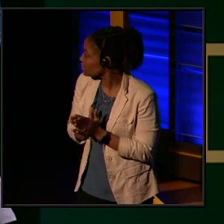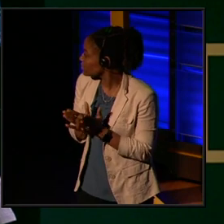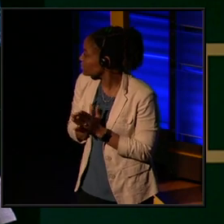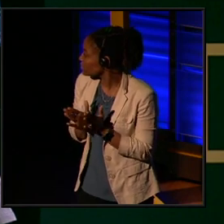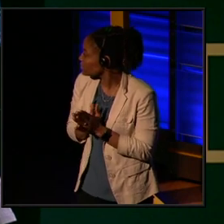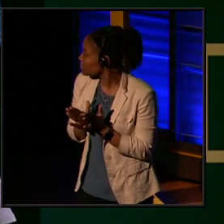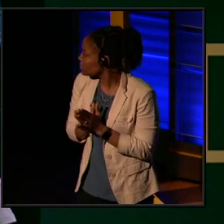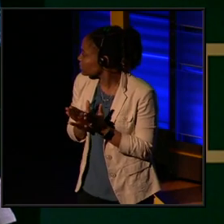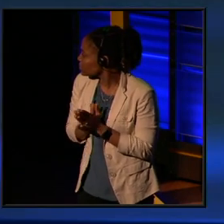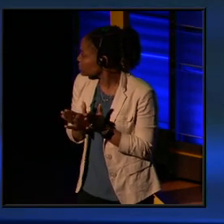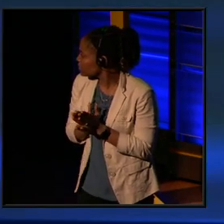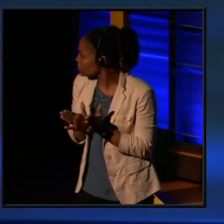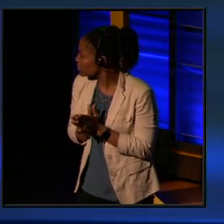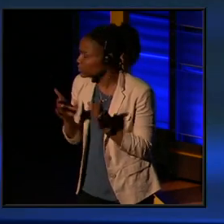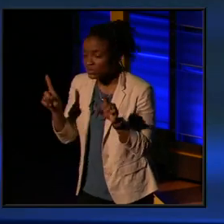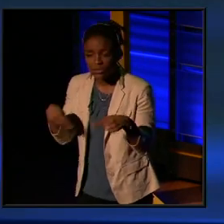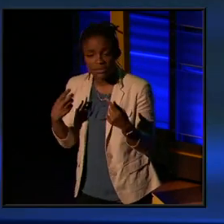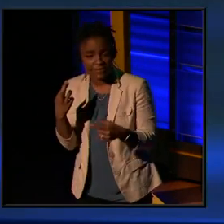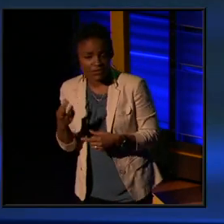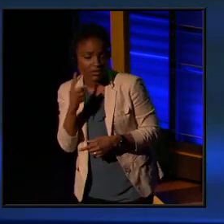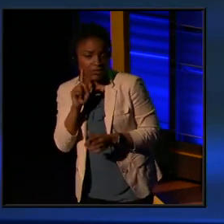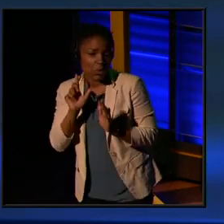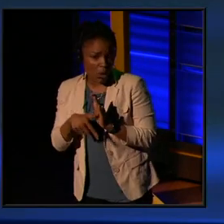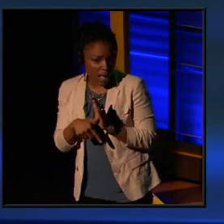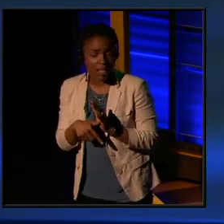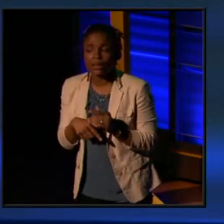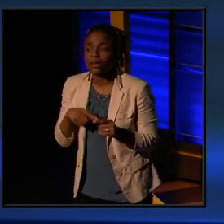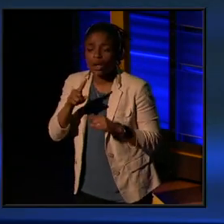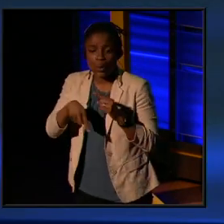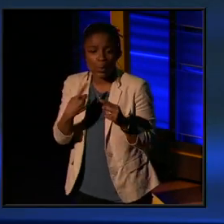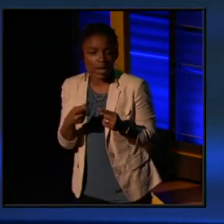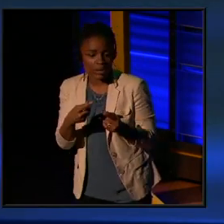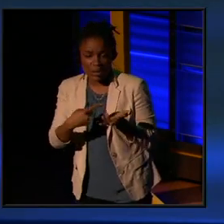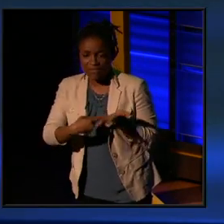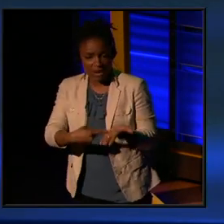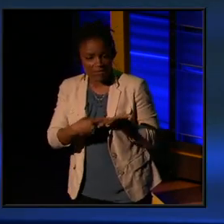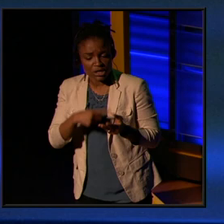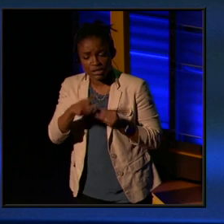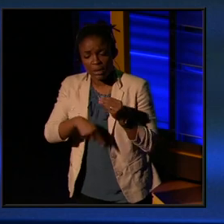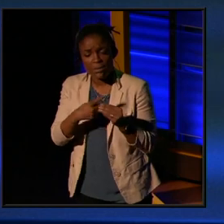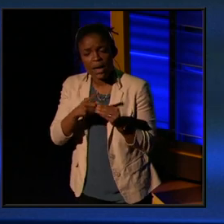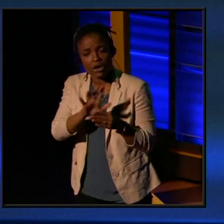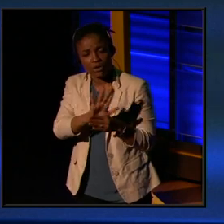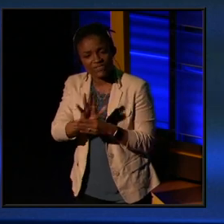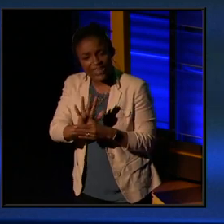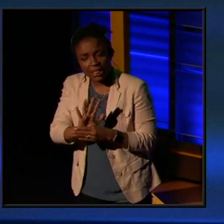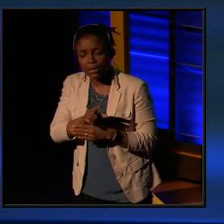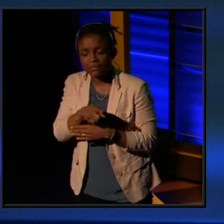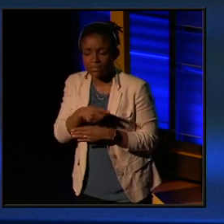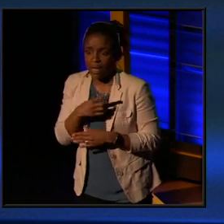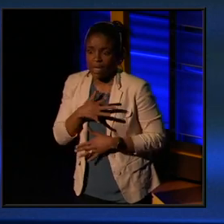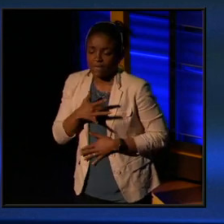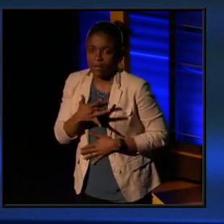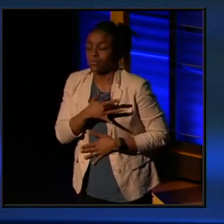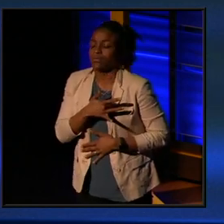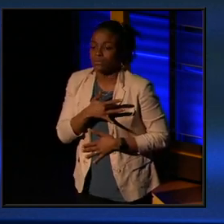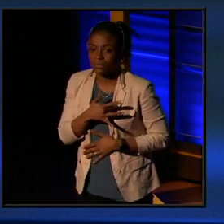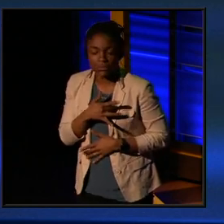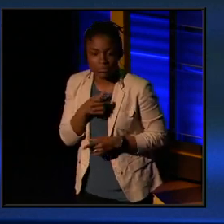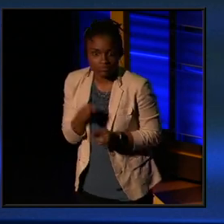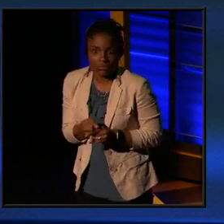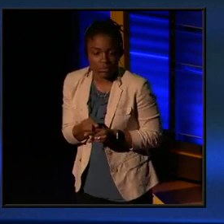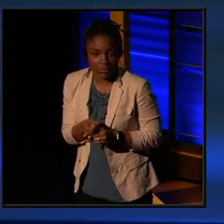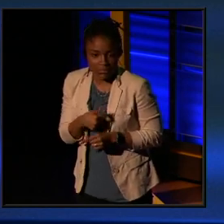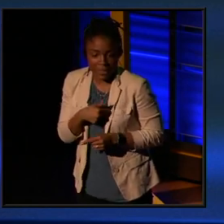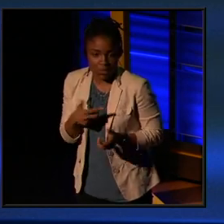And Jahawi, you know, we've been friends for a while, and whenever we've had this conversation about the films that you make, what I'm always struck by is the fact that